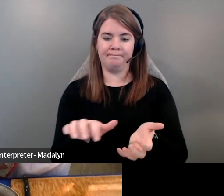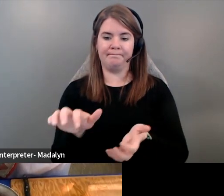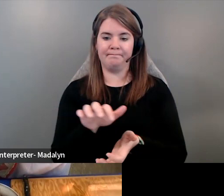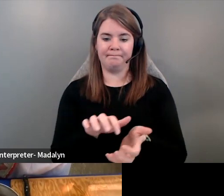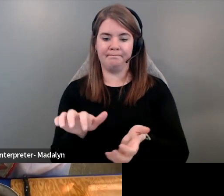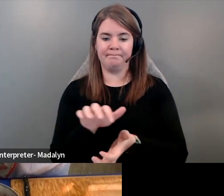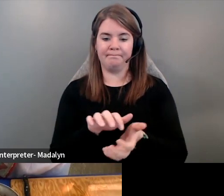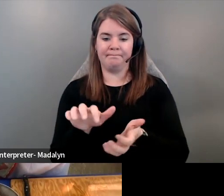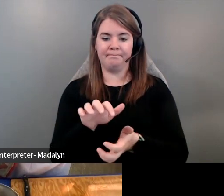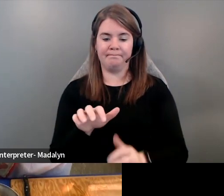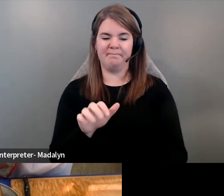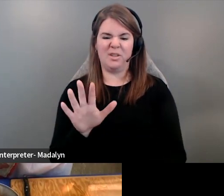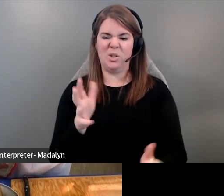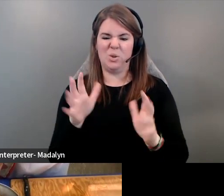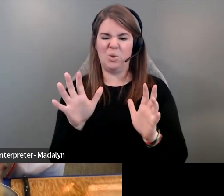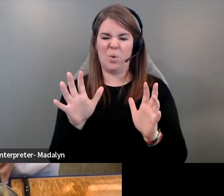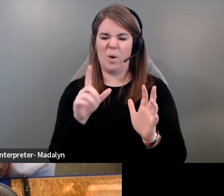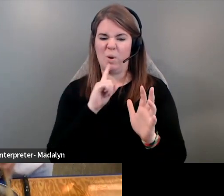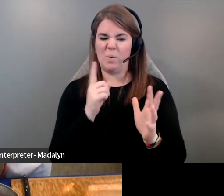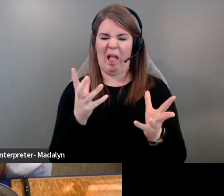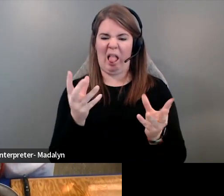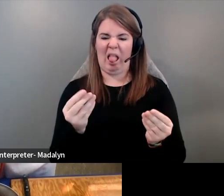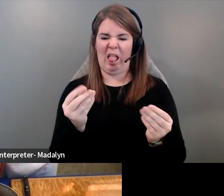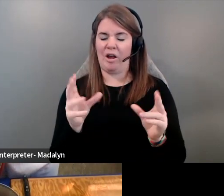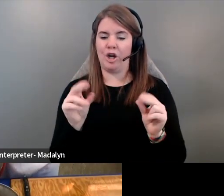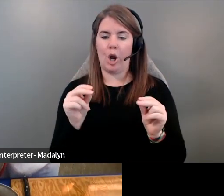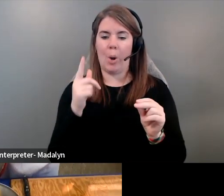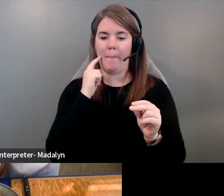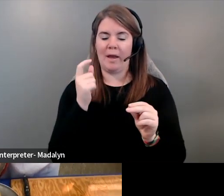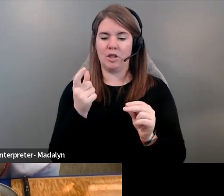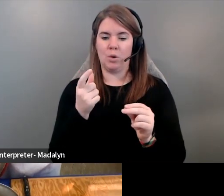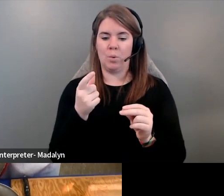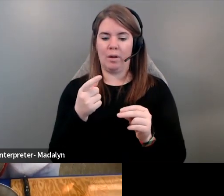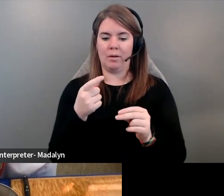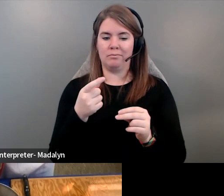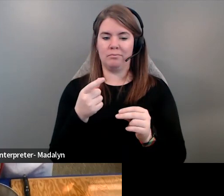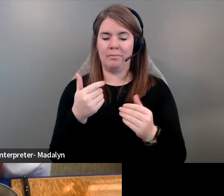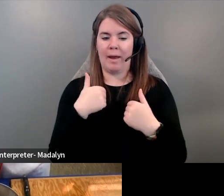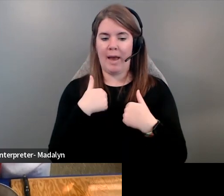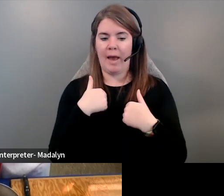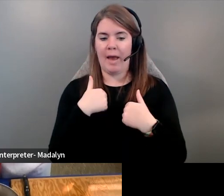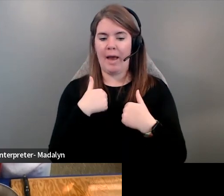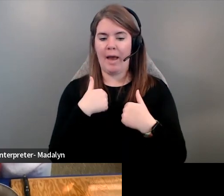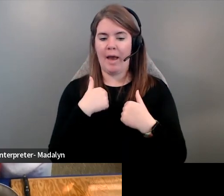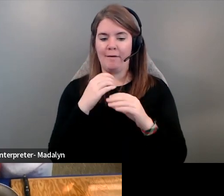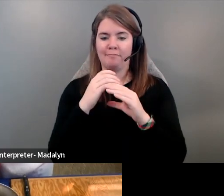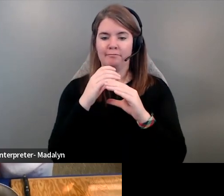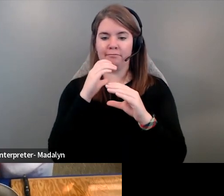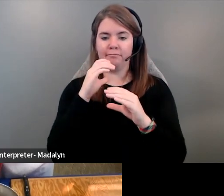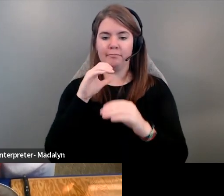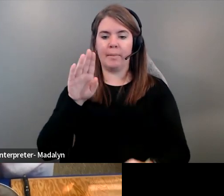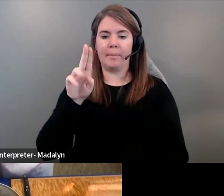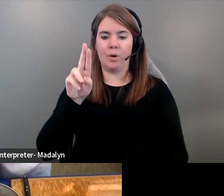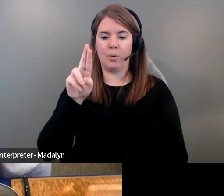You don't want it to be soupy because this is going to go into a burrito. But you also don't want it burning on the bottom of the pan.